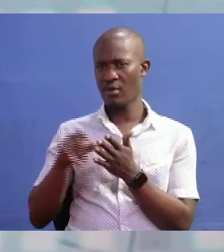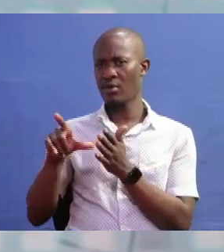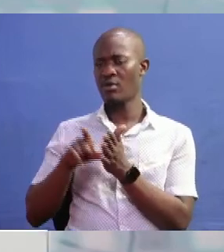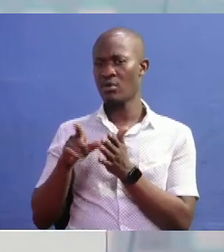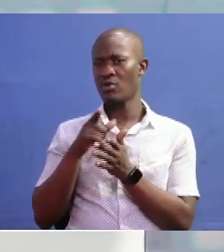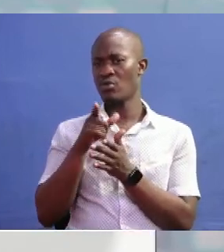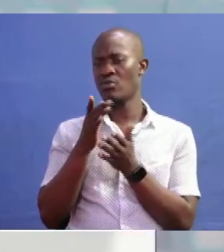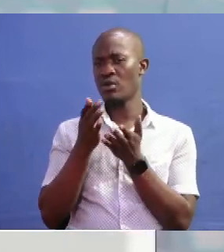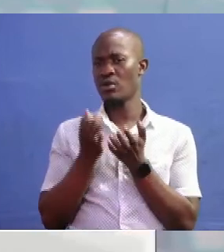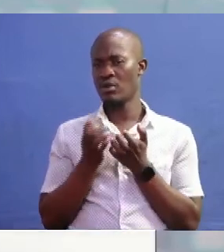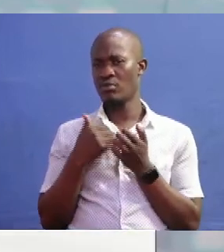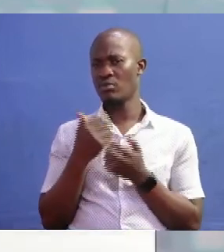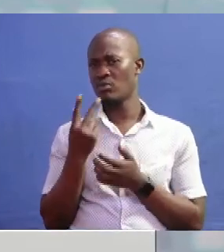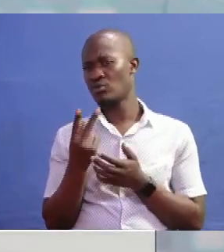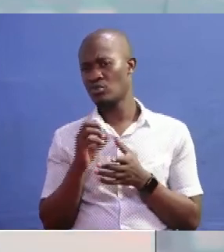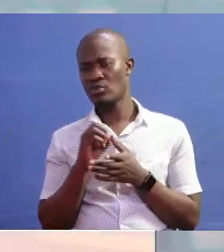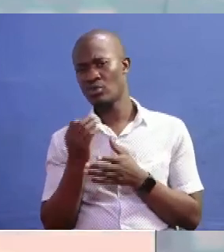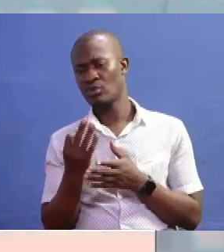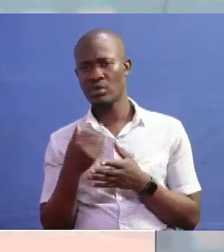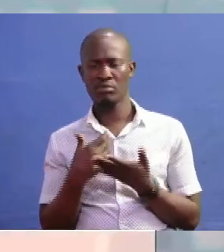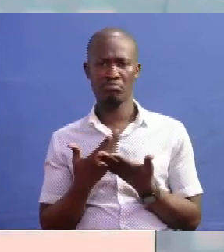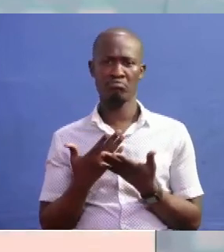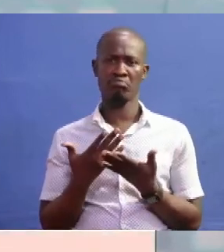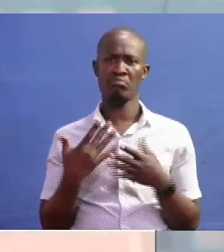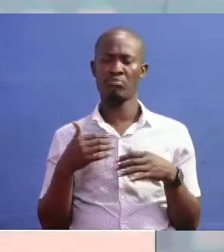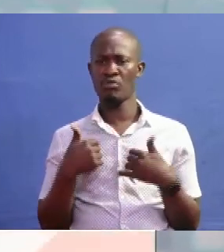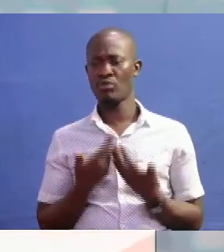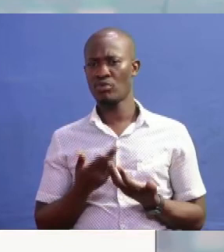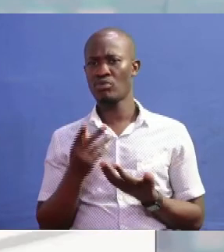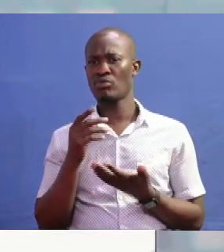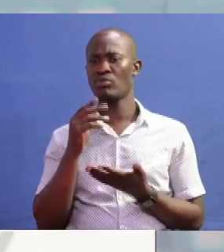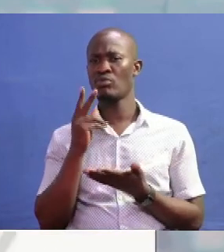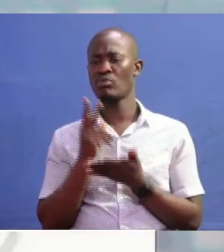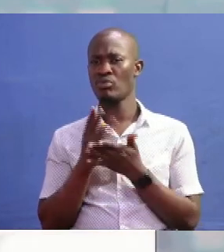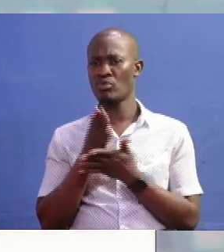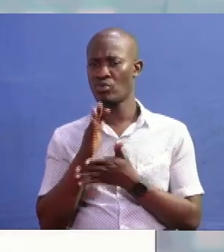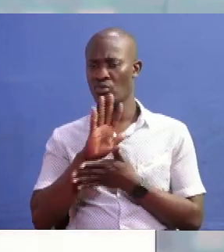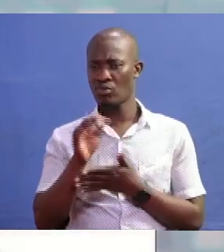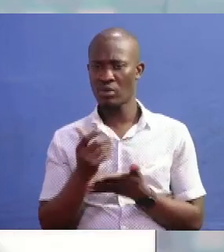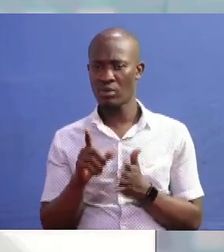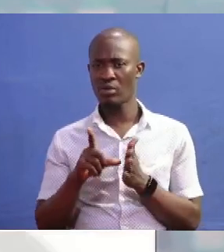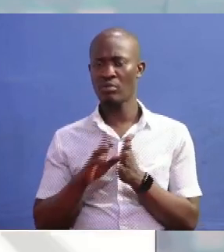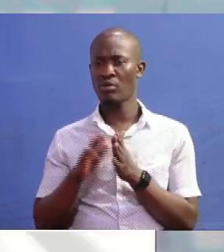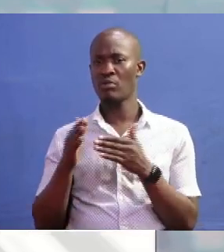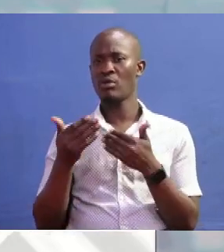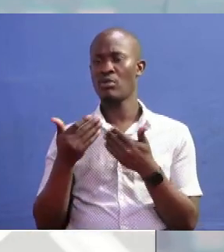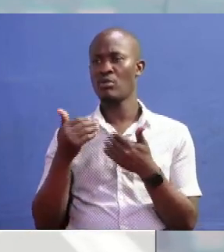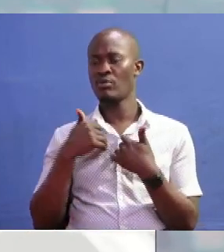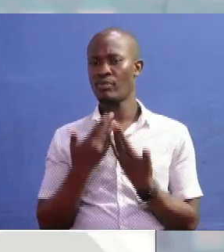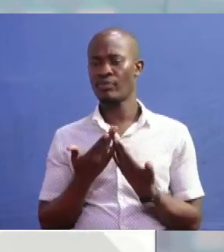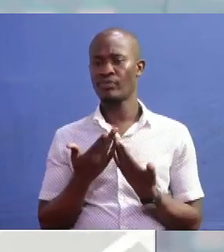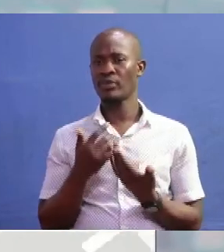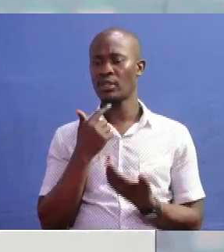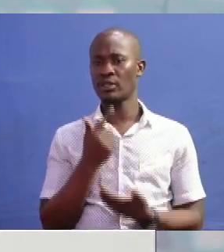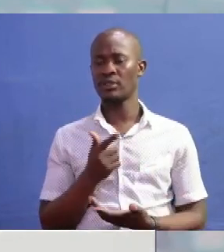need 2 or 3 guarantors to guarantee your loan. That way, at least you will enjoy the maximum benefit. Because again, like I